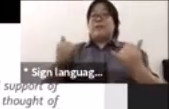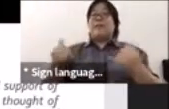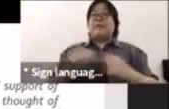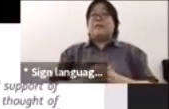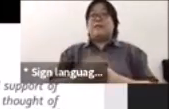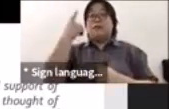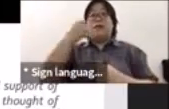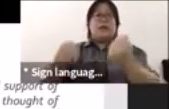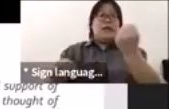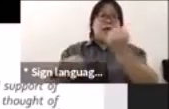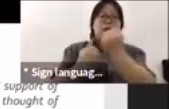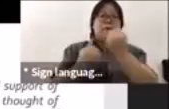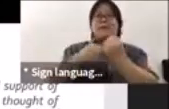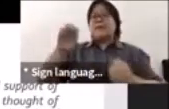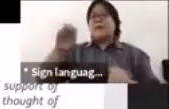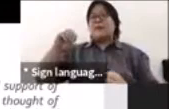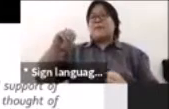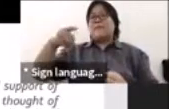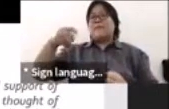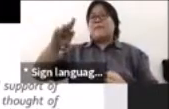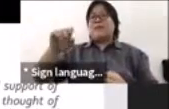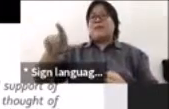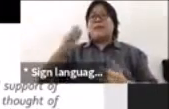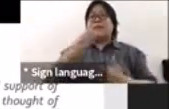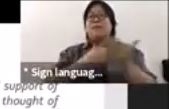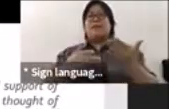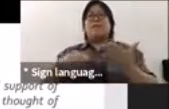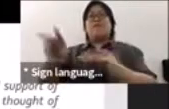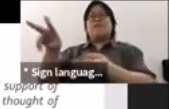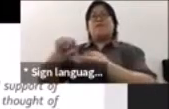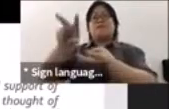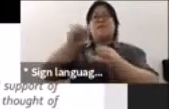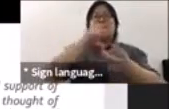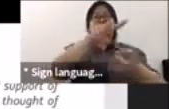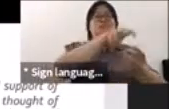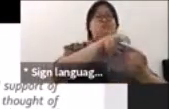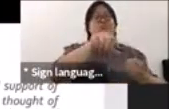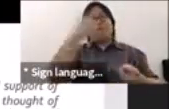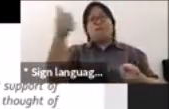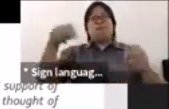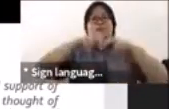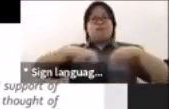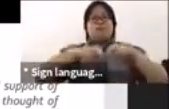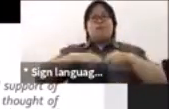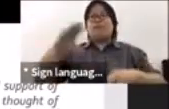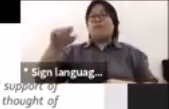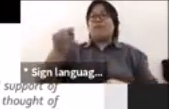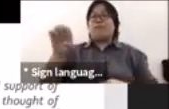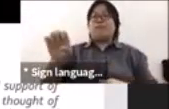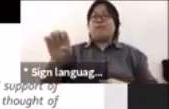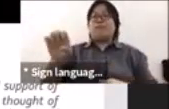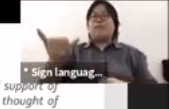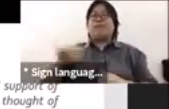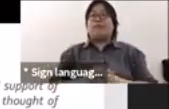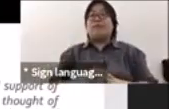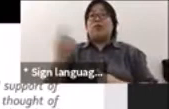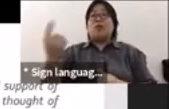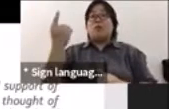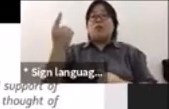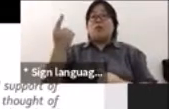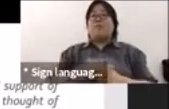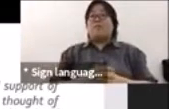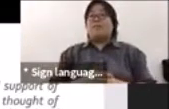the quantitative part, I have cited some of the case studies here. So first one is that 141-year